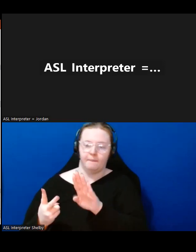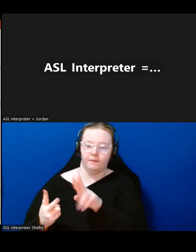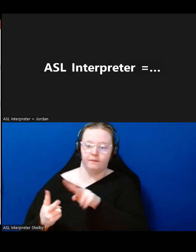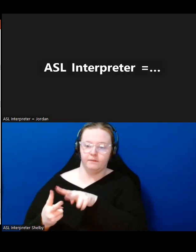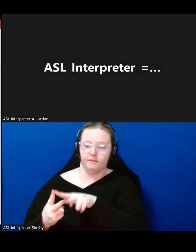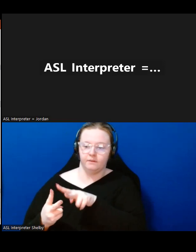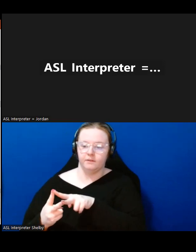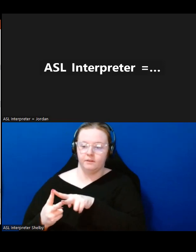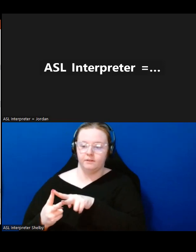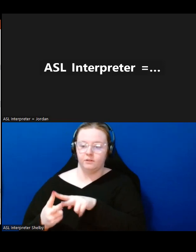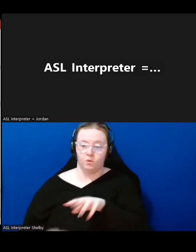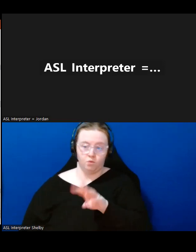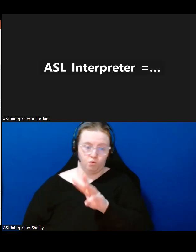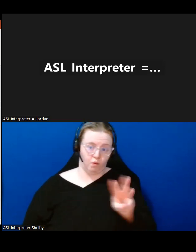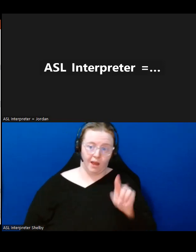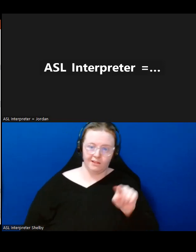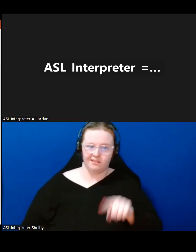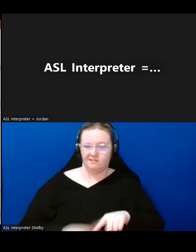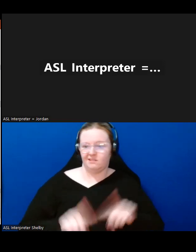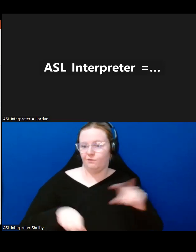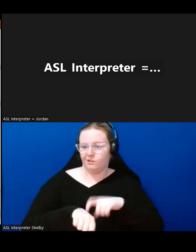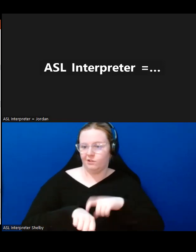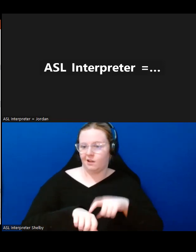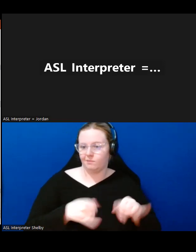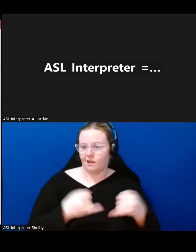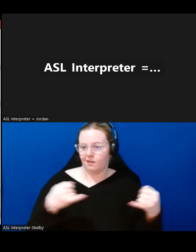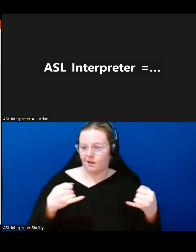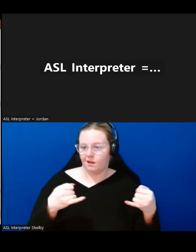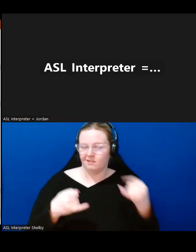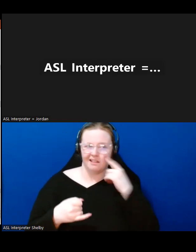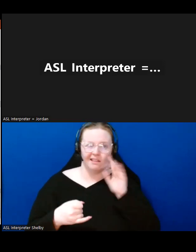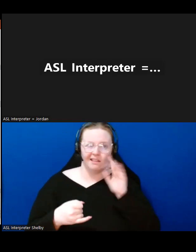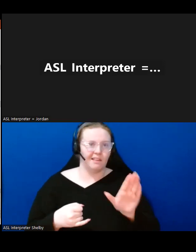know, Western would have different timelines. They have a